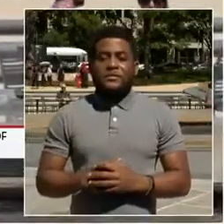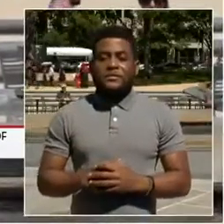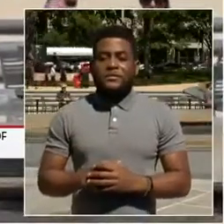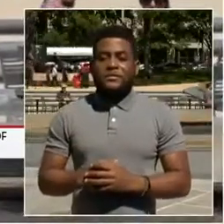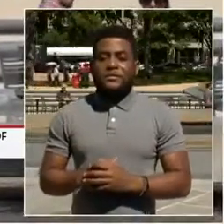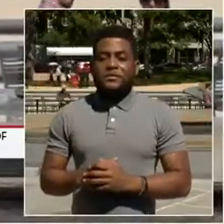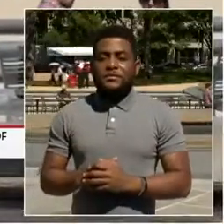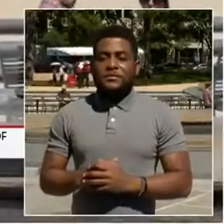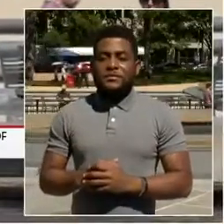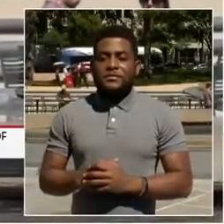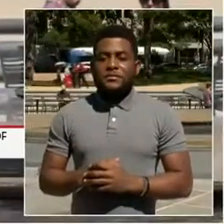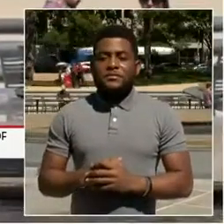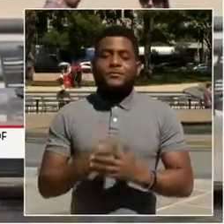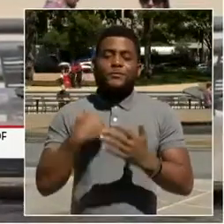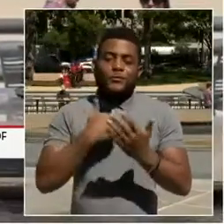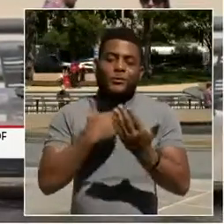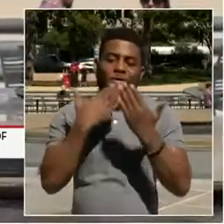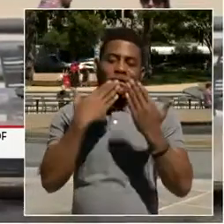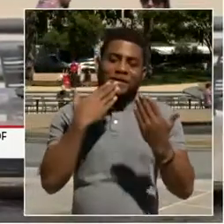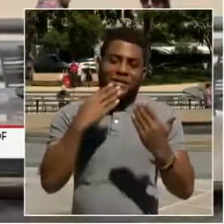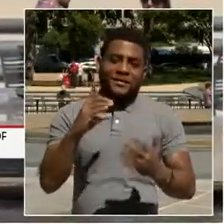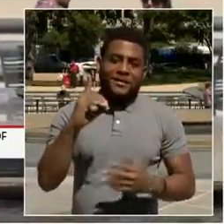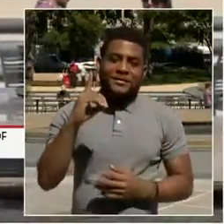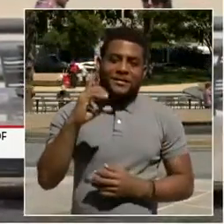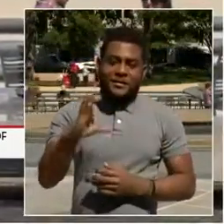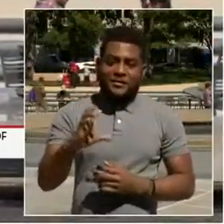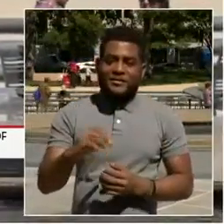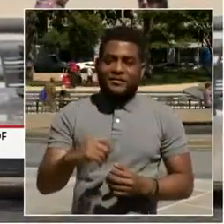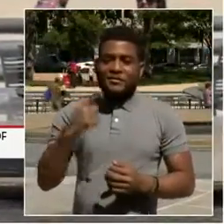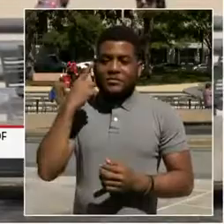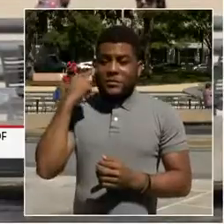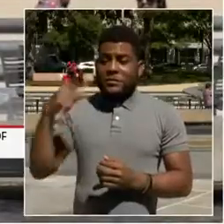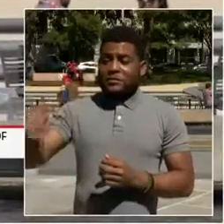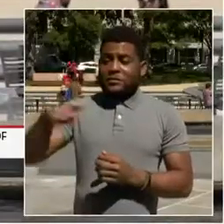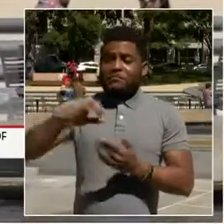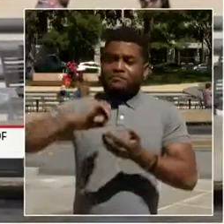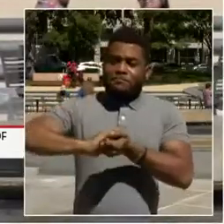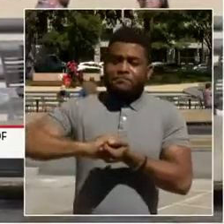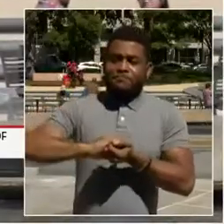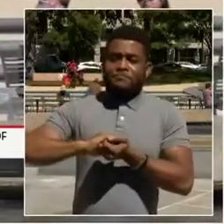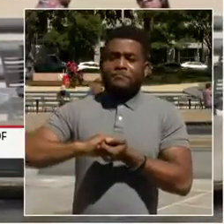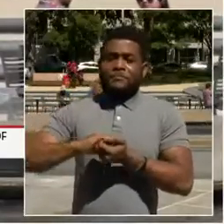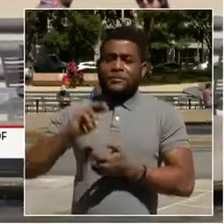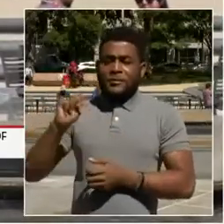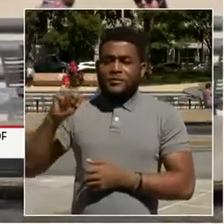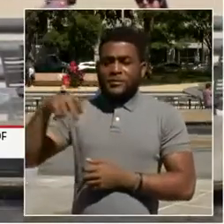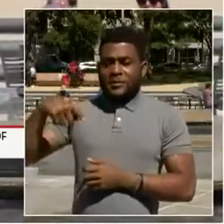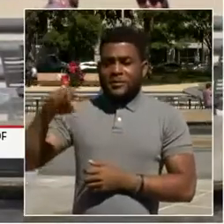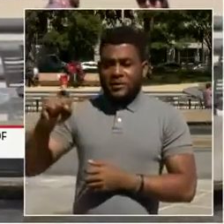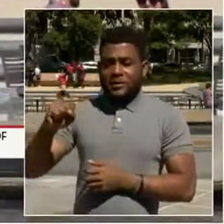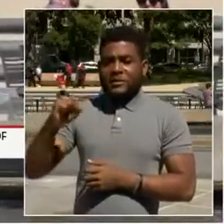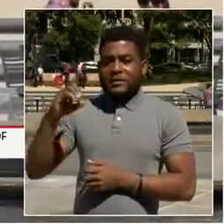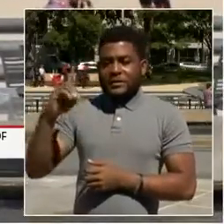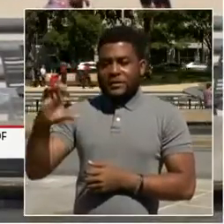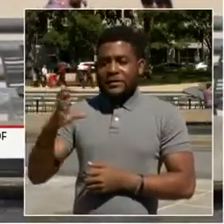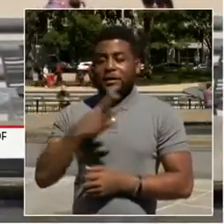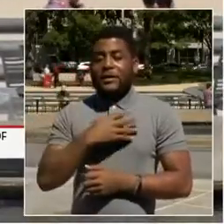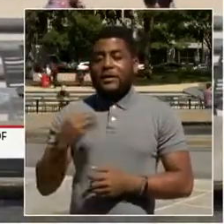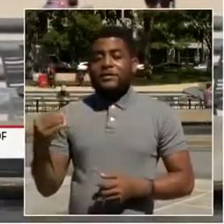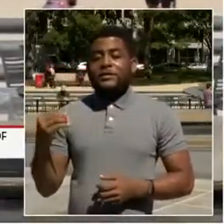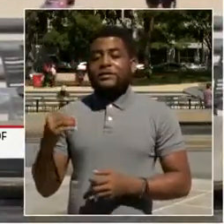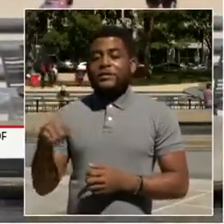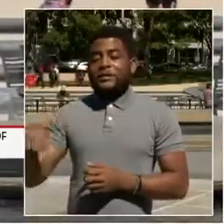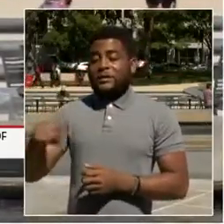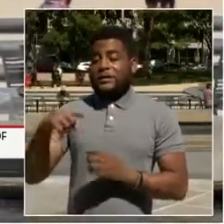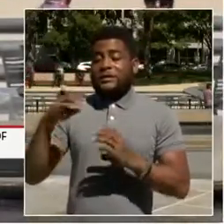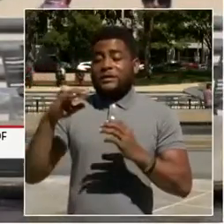parks are located. As a result of the partnership among NPS D.C. and the Downtown Business